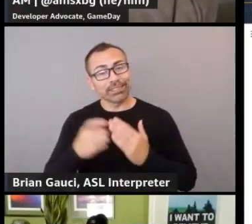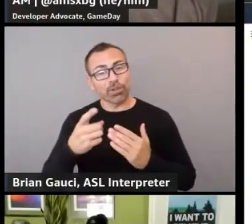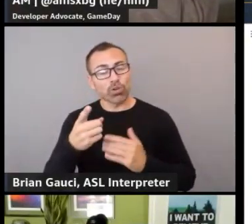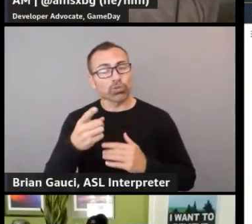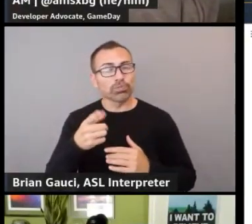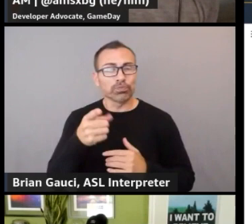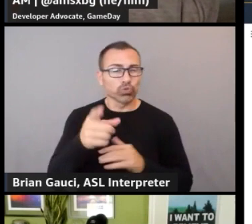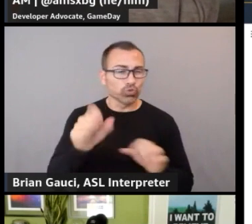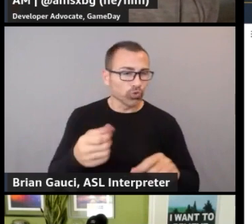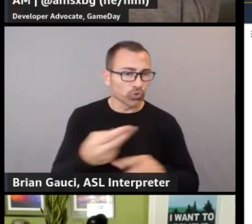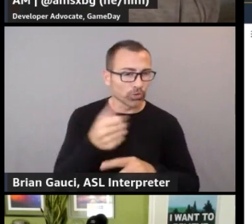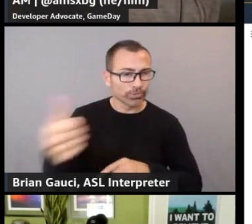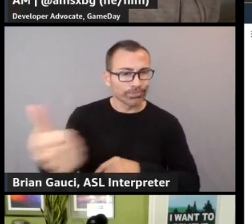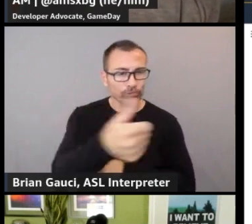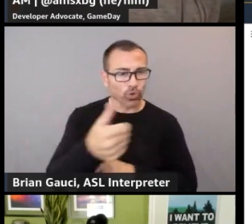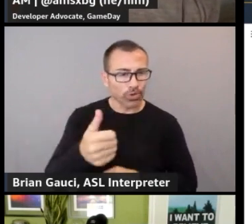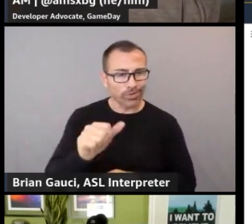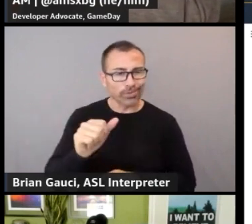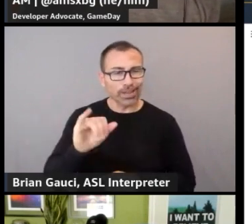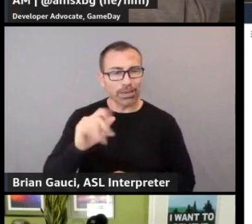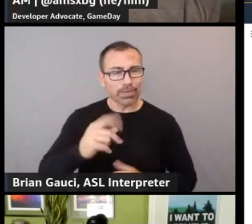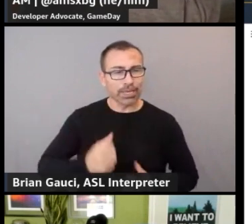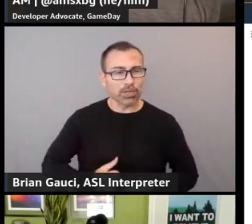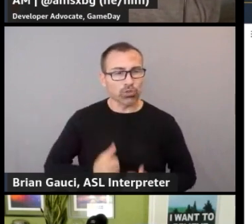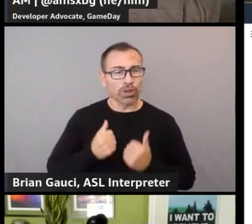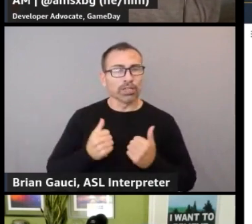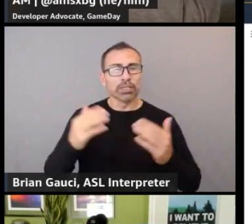click next. Oh, actually,